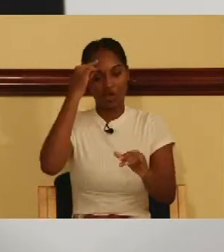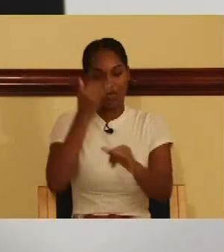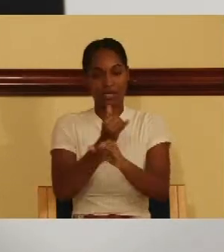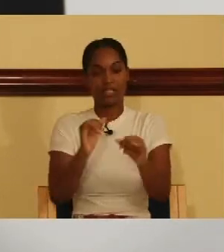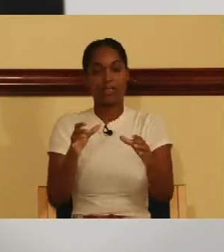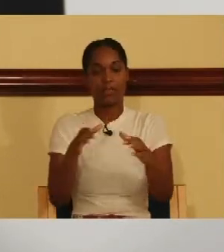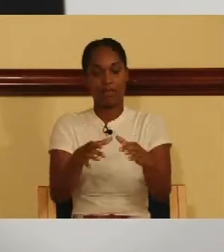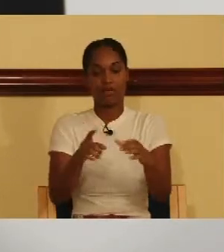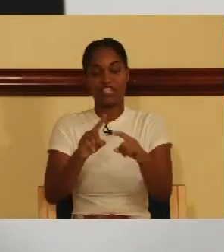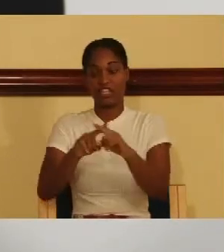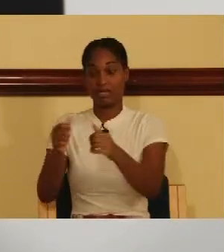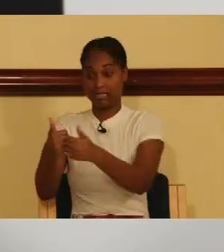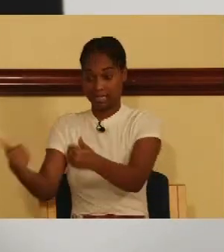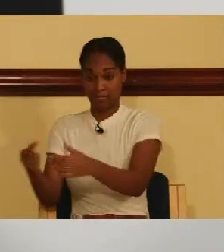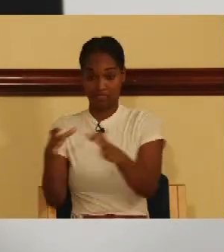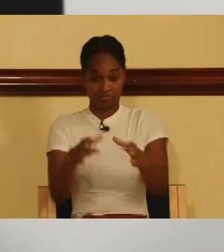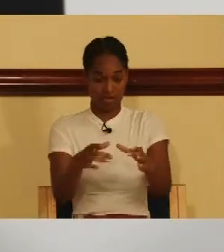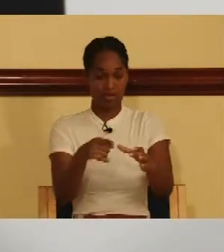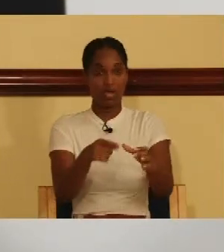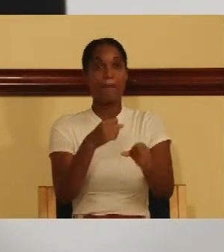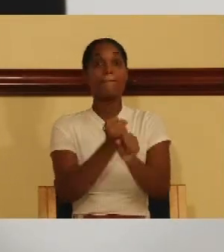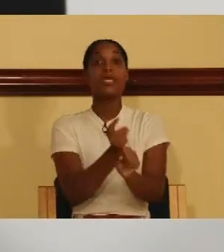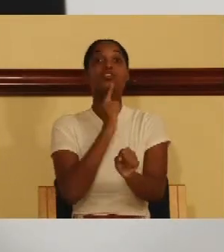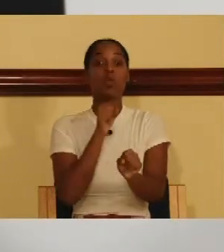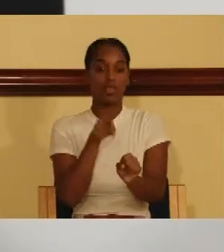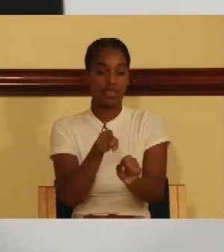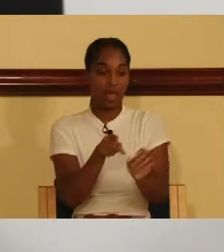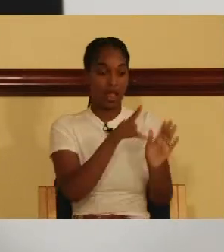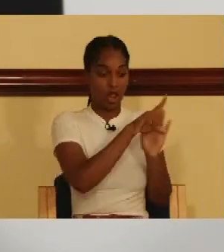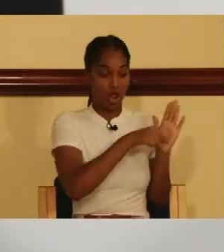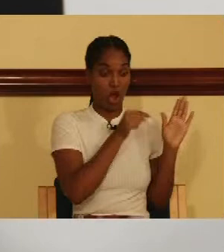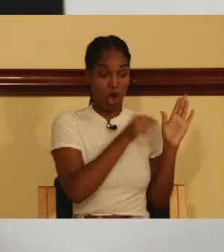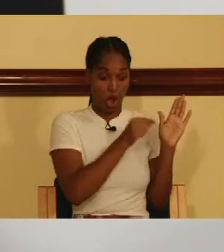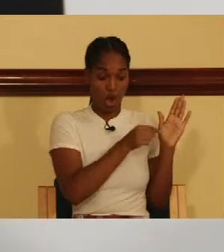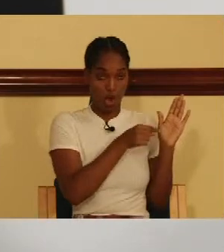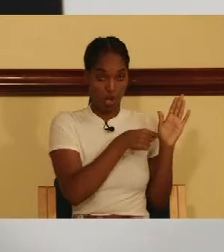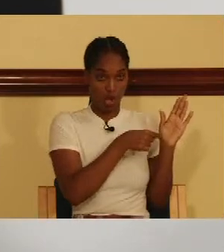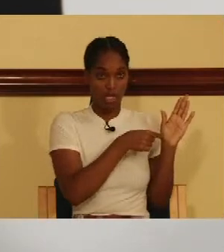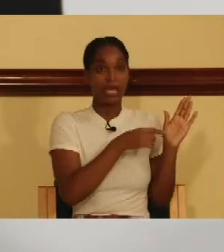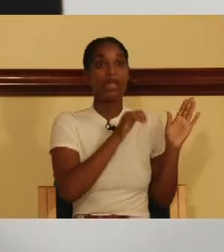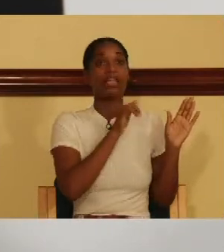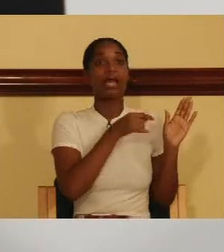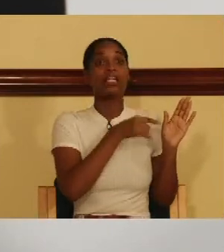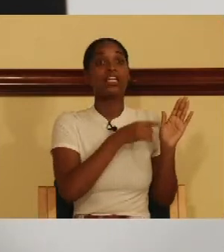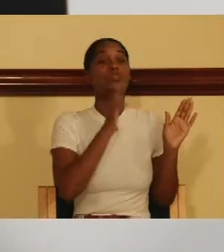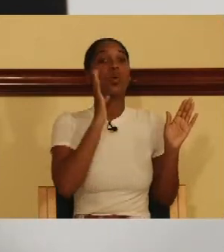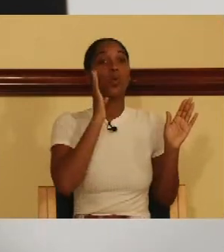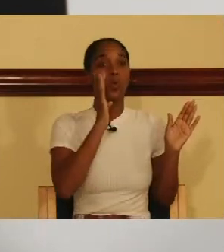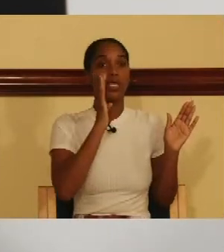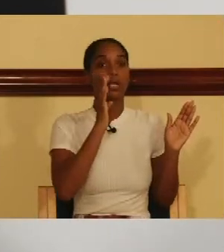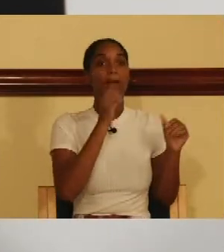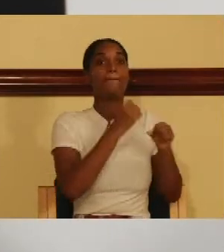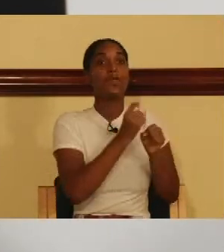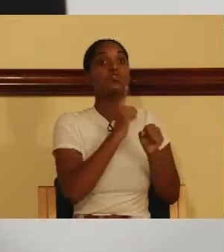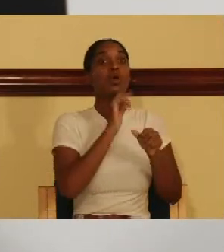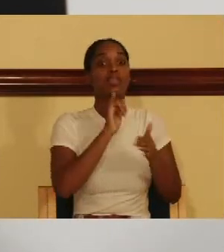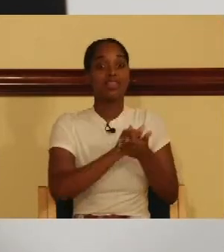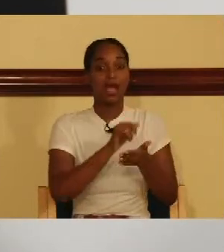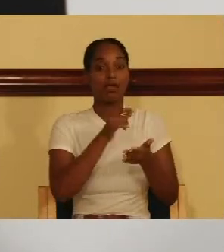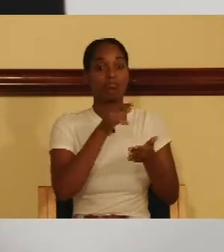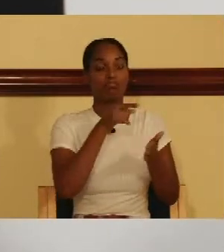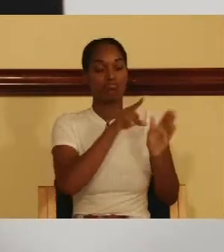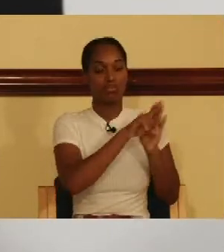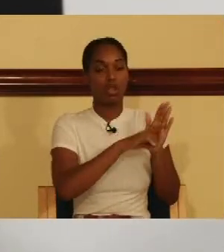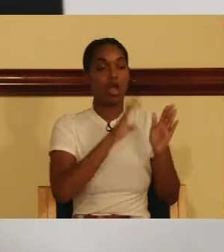will facilitate and ensure that the Act is implemented in a manner that will uphold the rights of persons with disabilities.